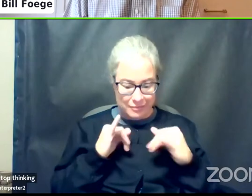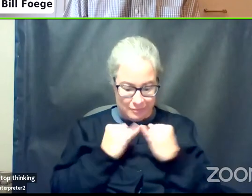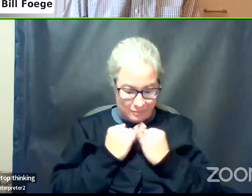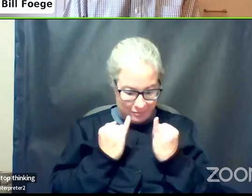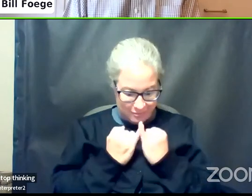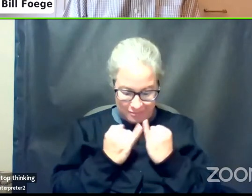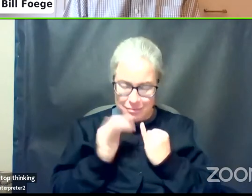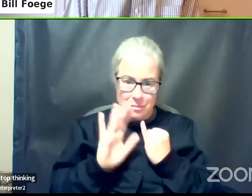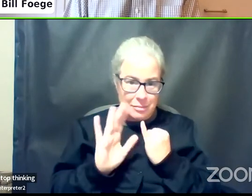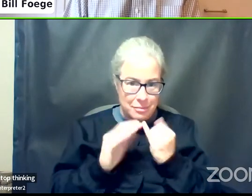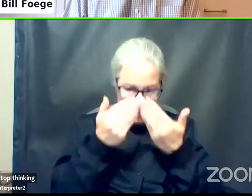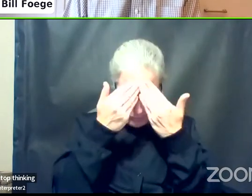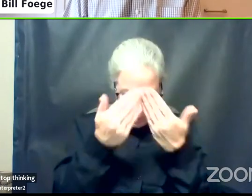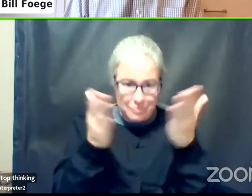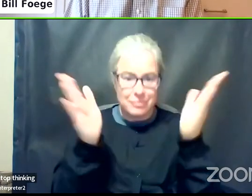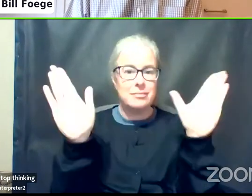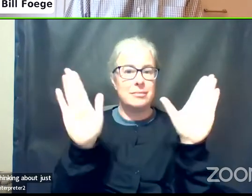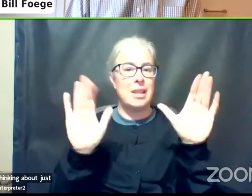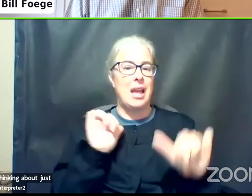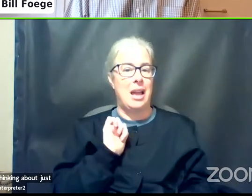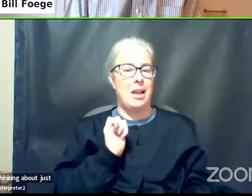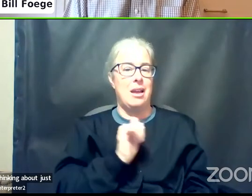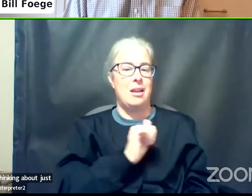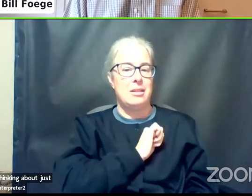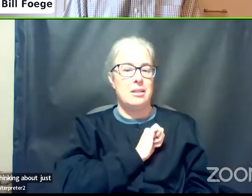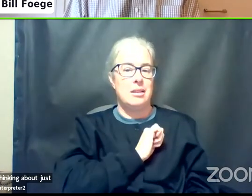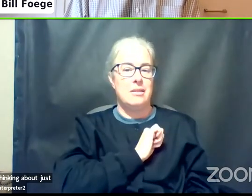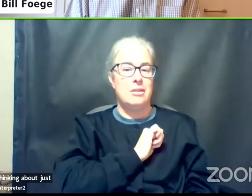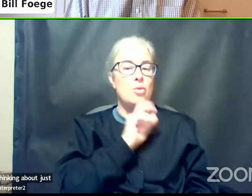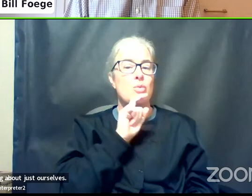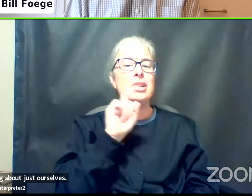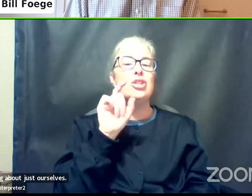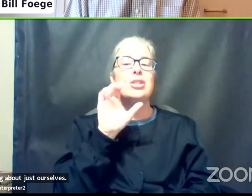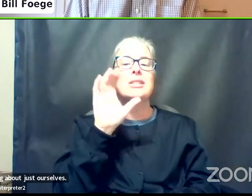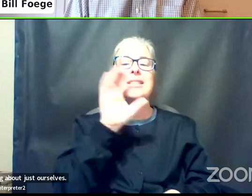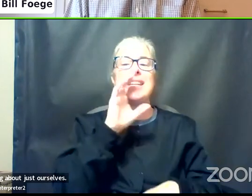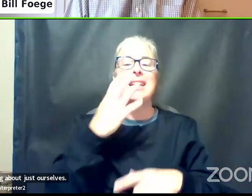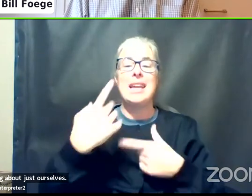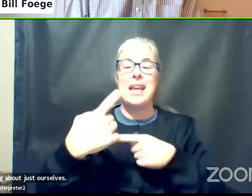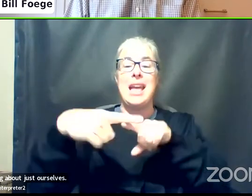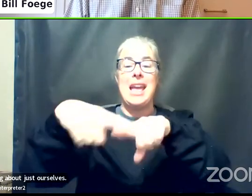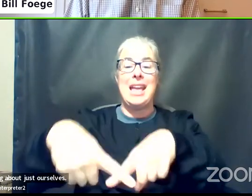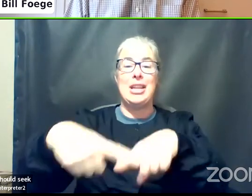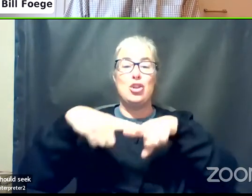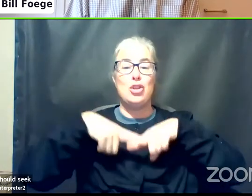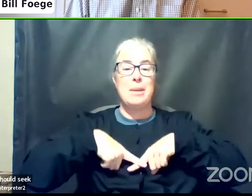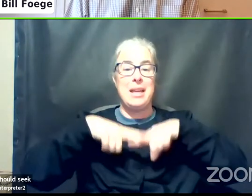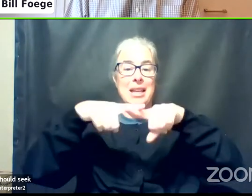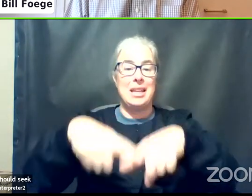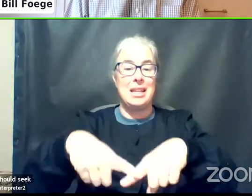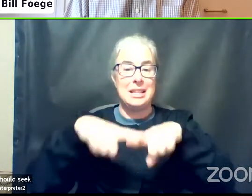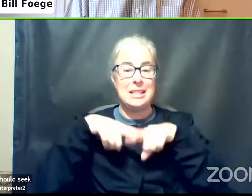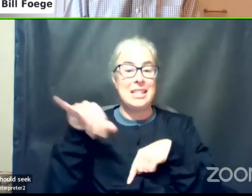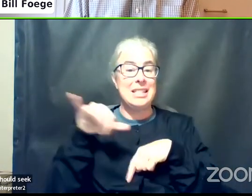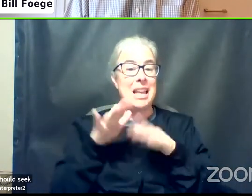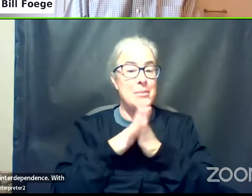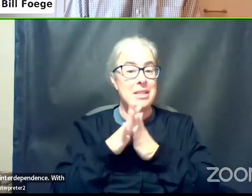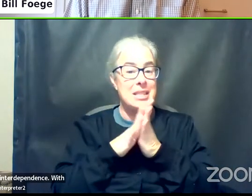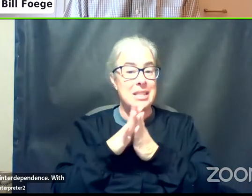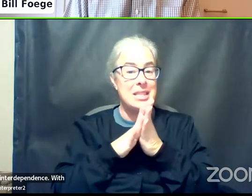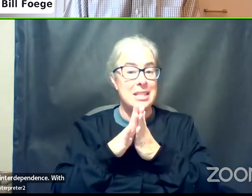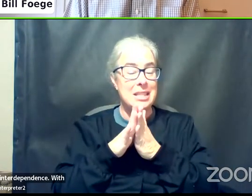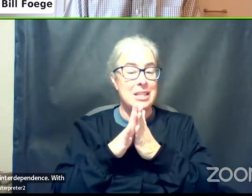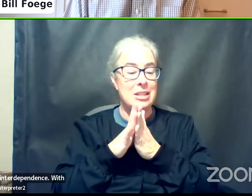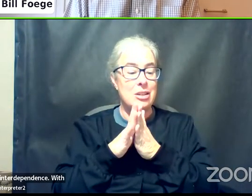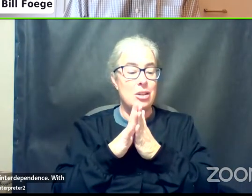just ourselves Gandhi also said we should seek interdependence with the same Zeal that we seek